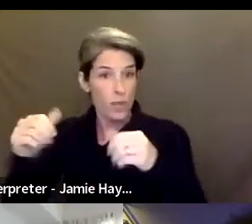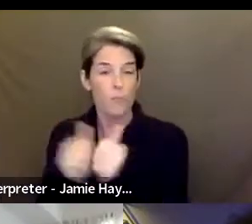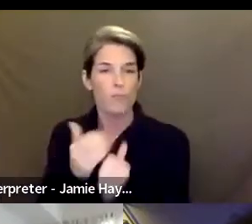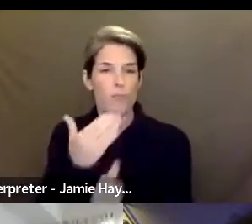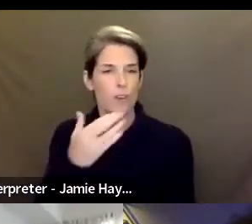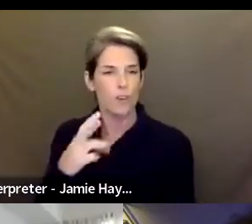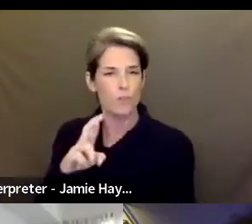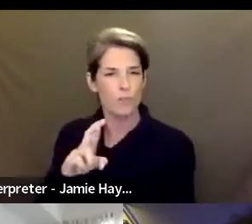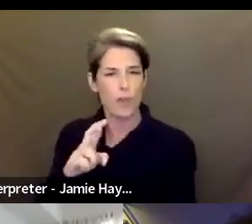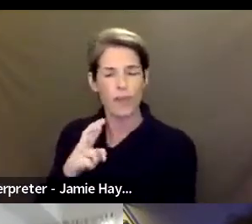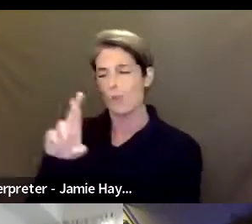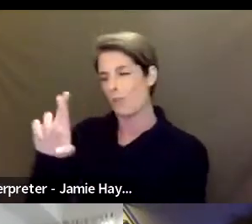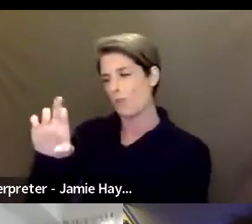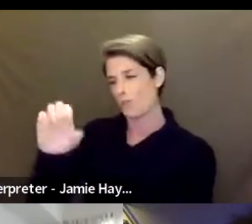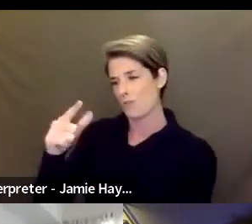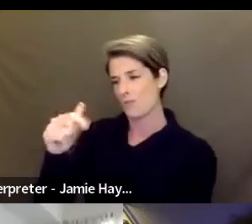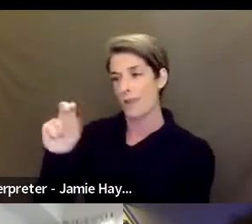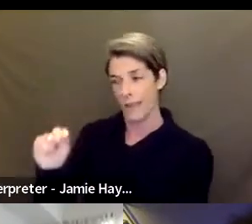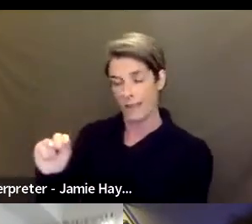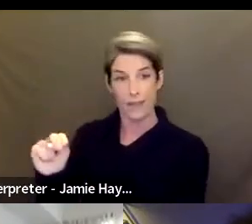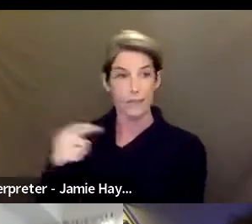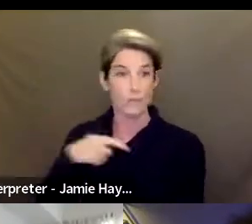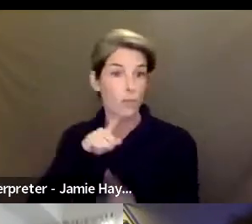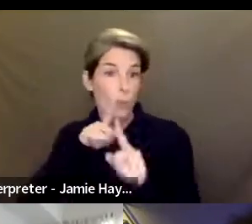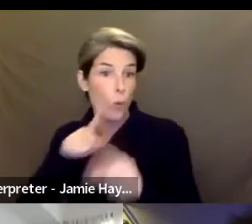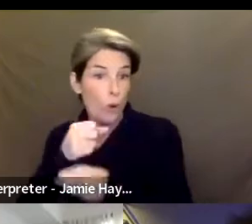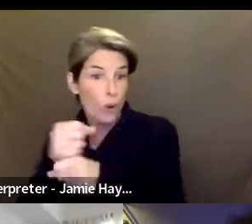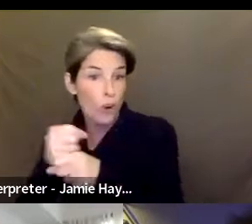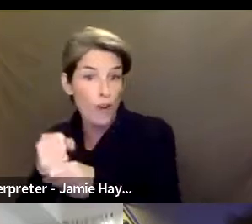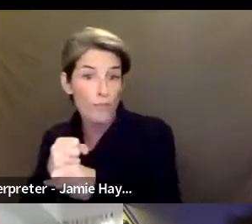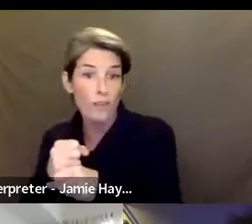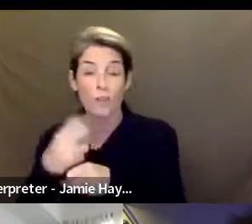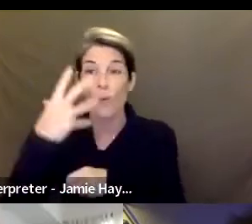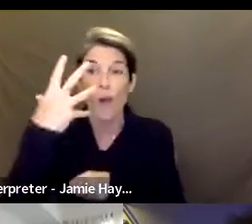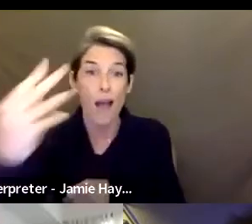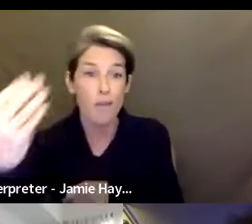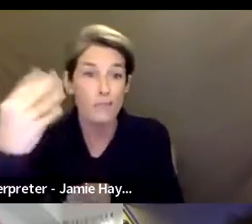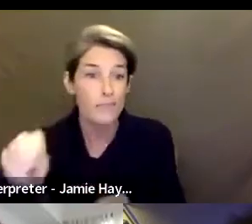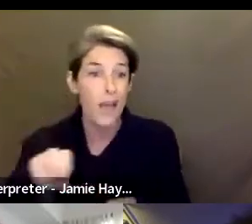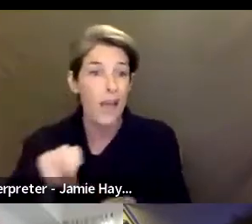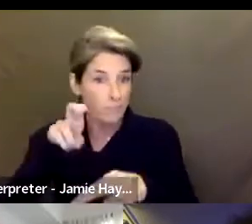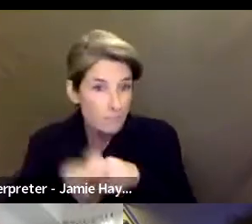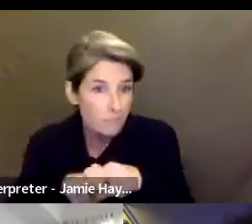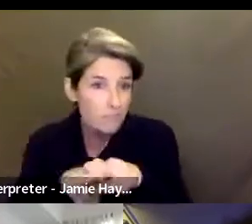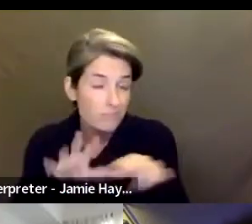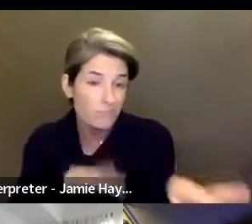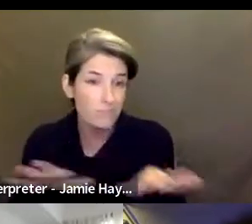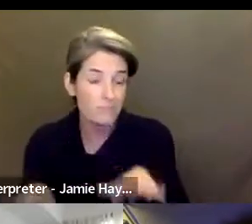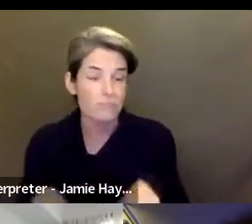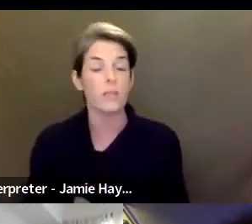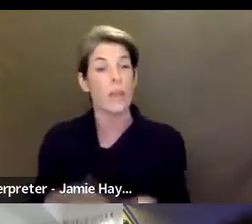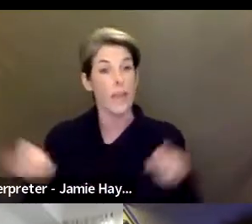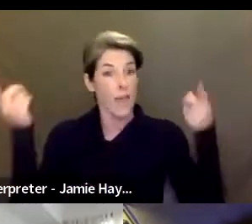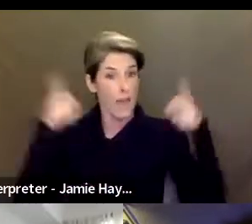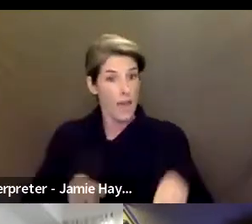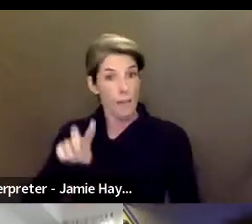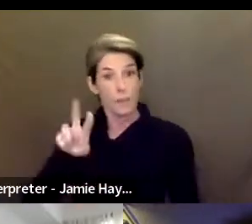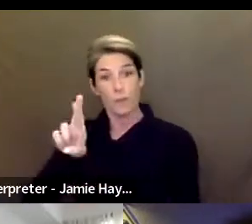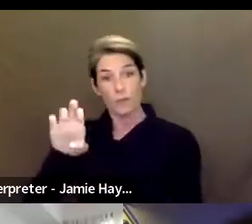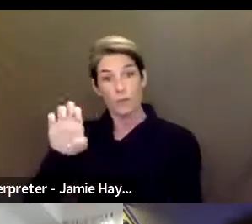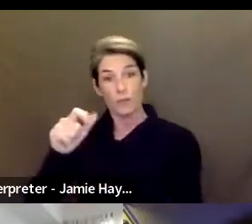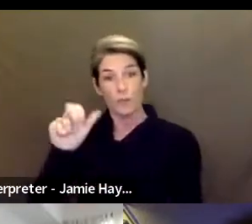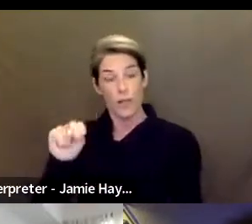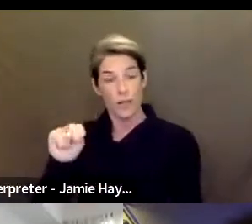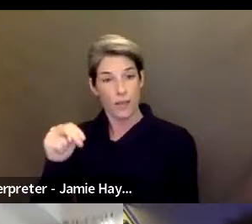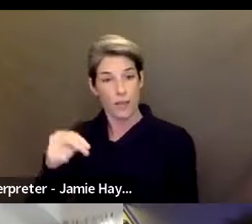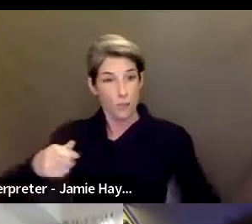order your coffee, and then you take it outdoor to a beautiful patio. And Reagan pulled up to a door, which